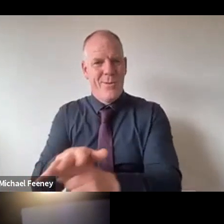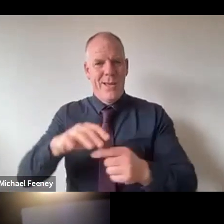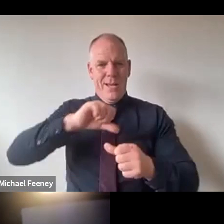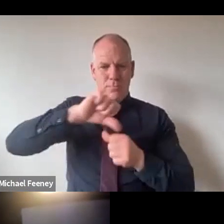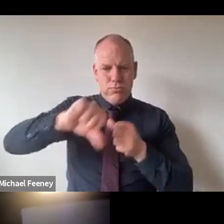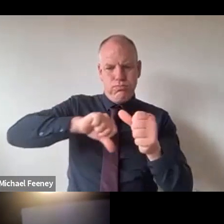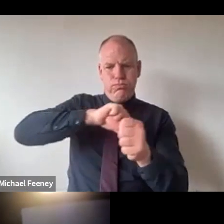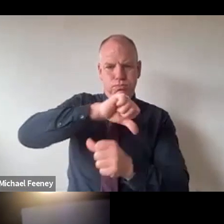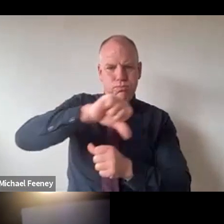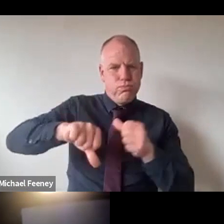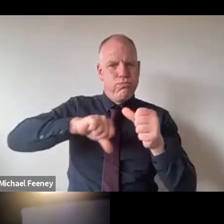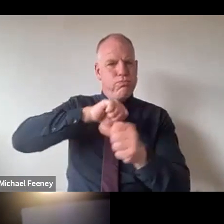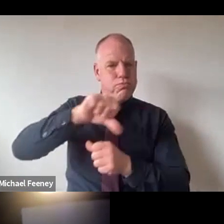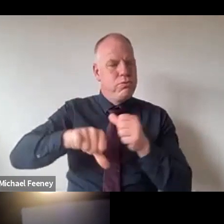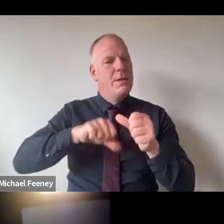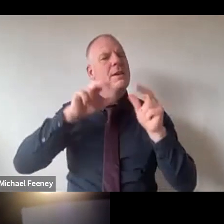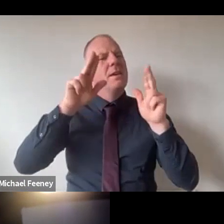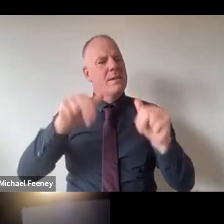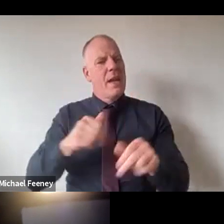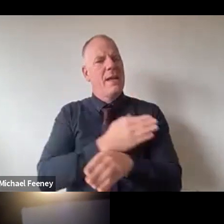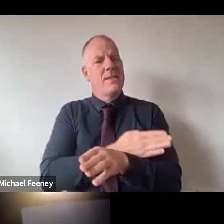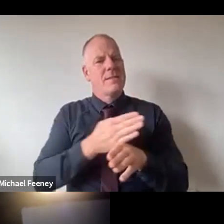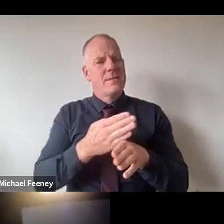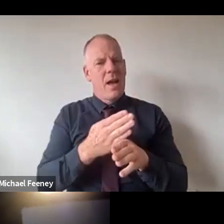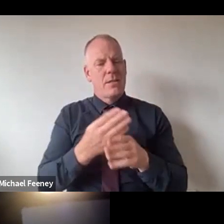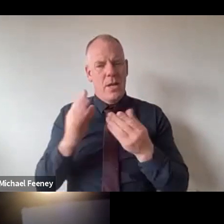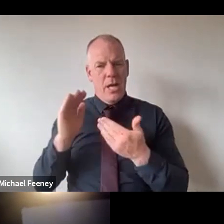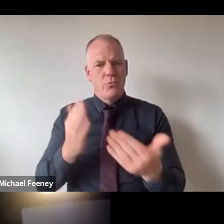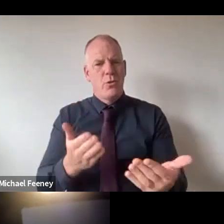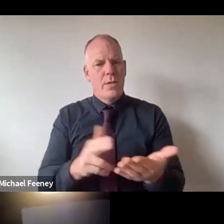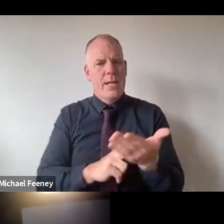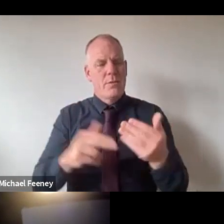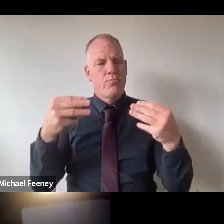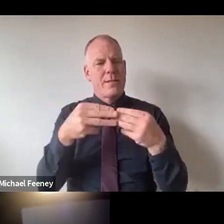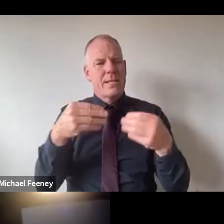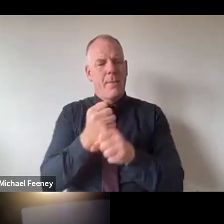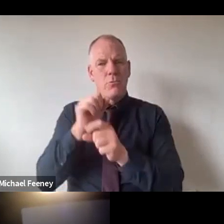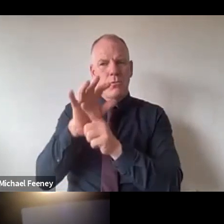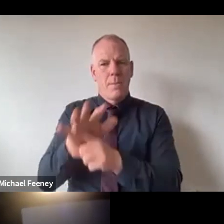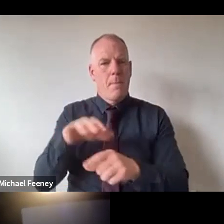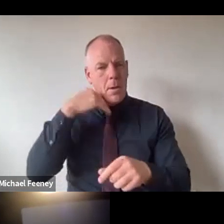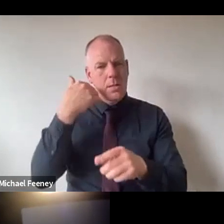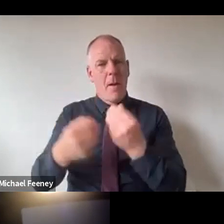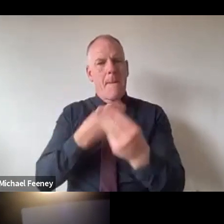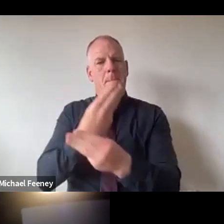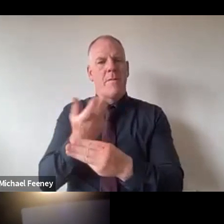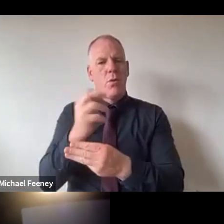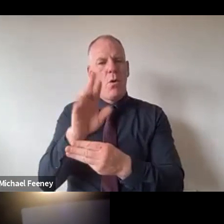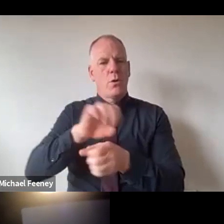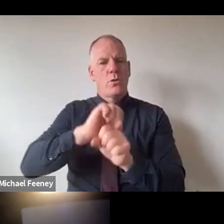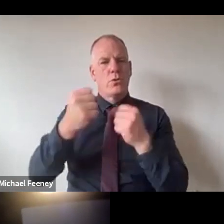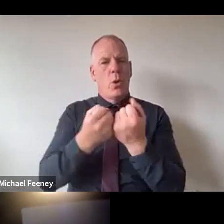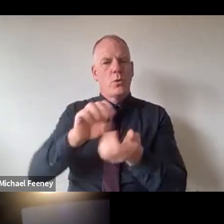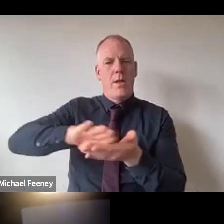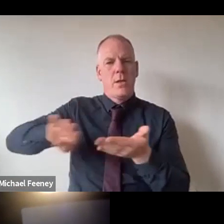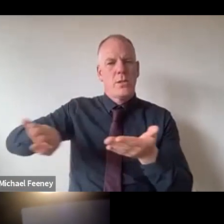part of which can be tackled by introducing protection against discrimination on the grounds of poverty and social exclusion, or a